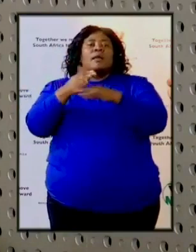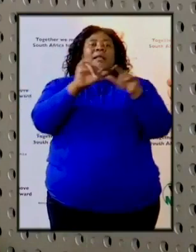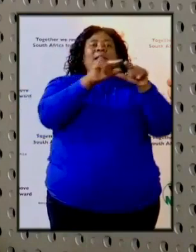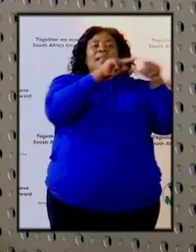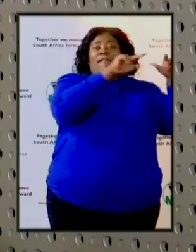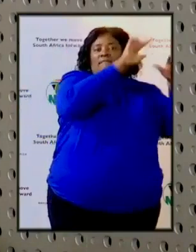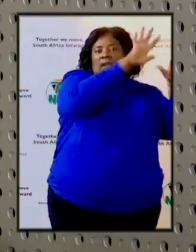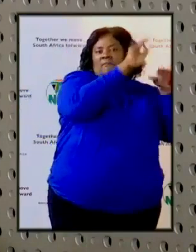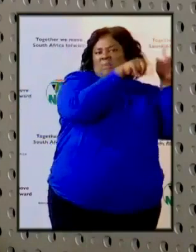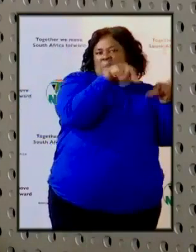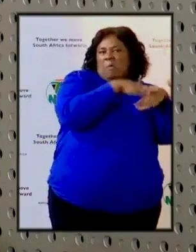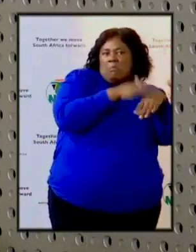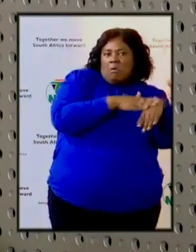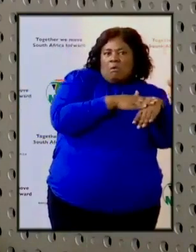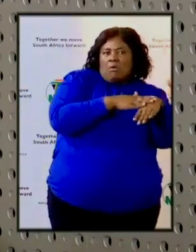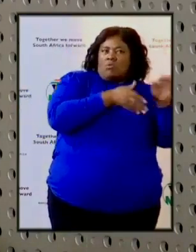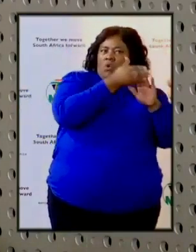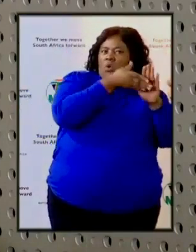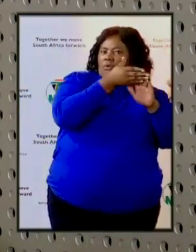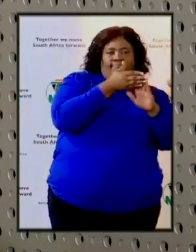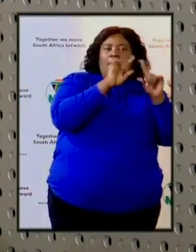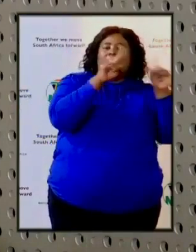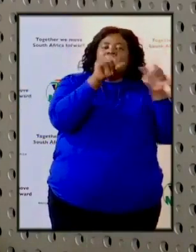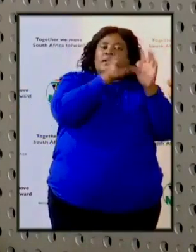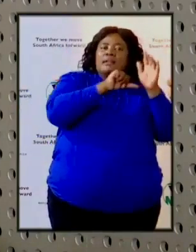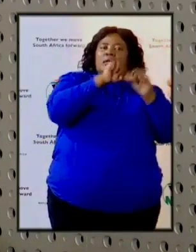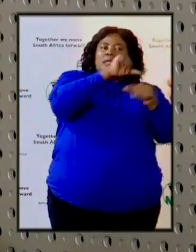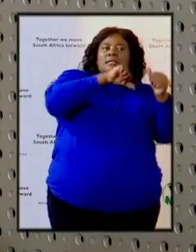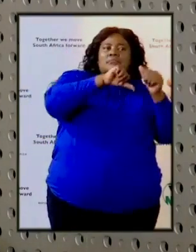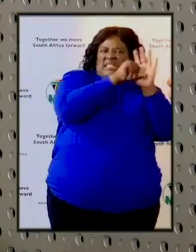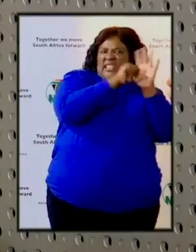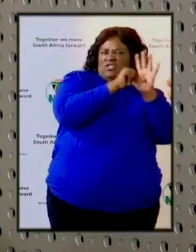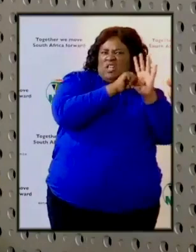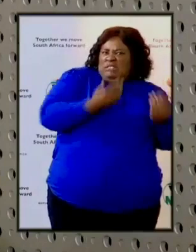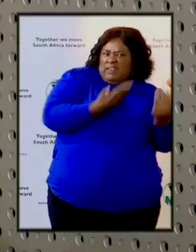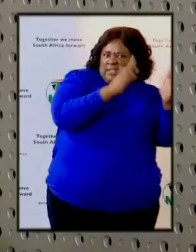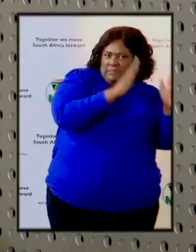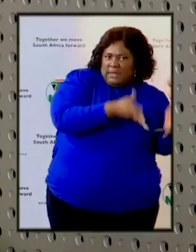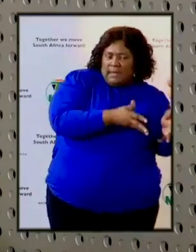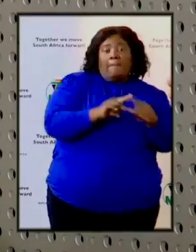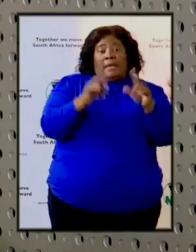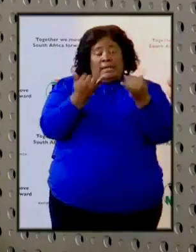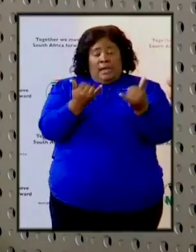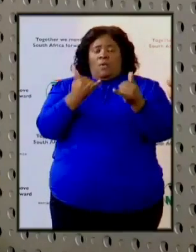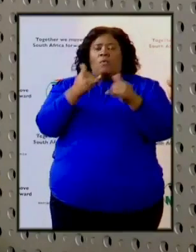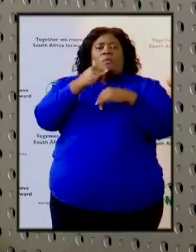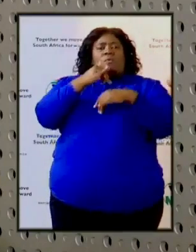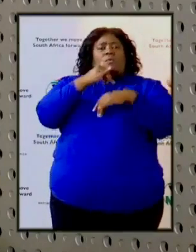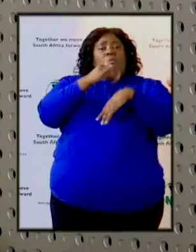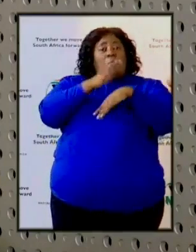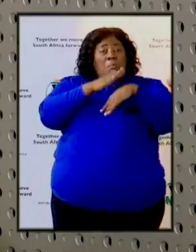really essential services, basically. But now there'll be more people going to